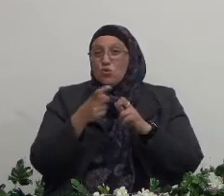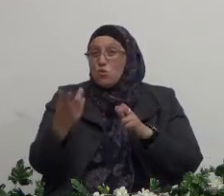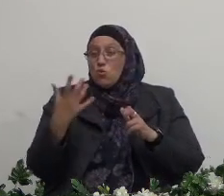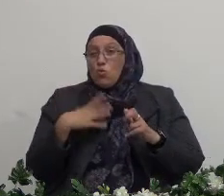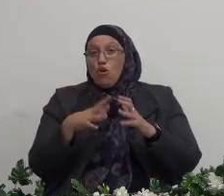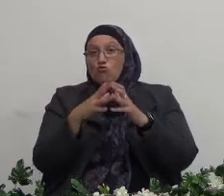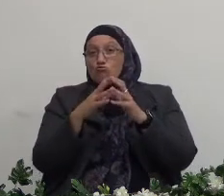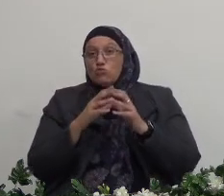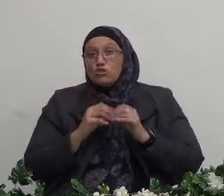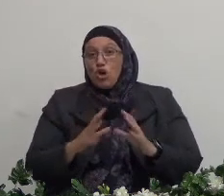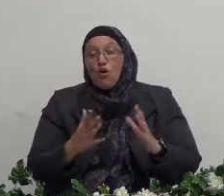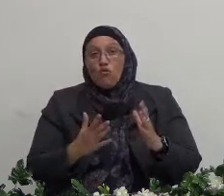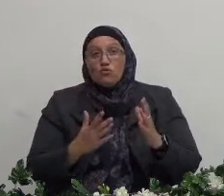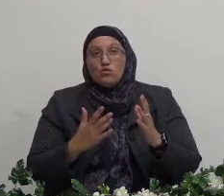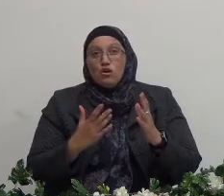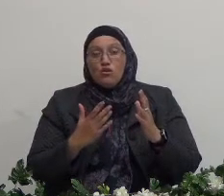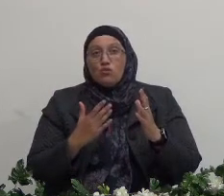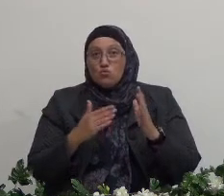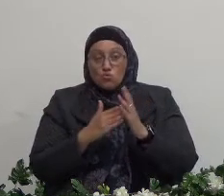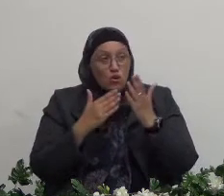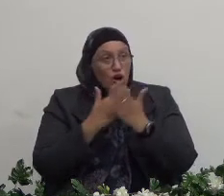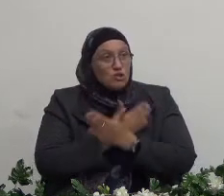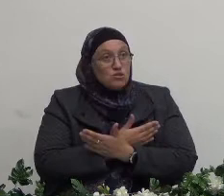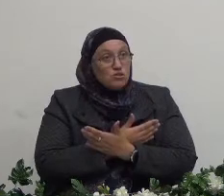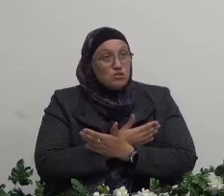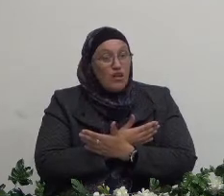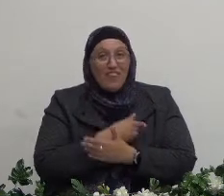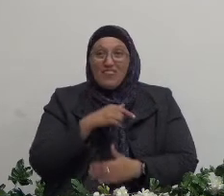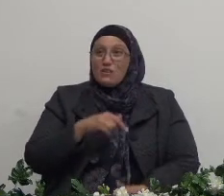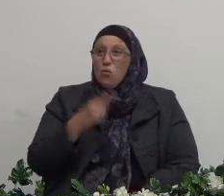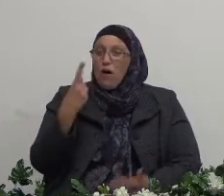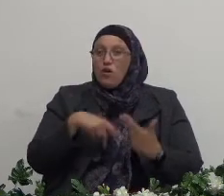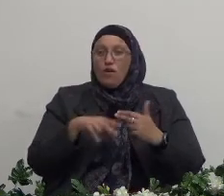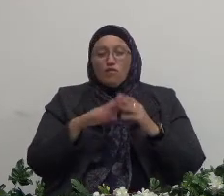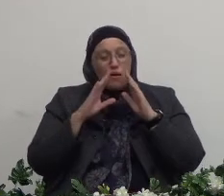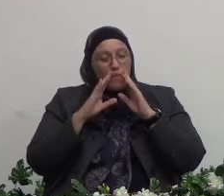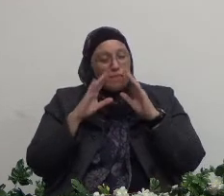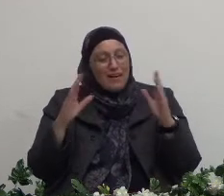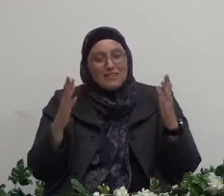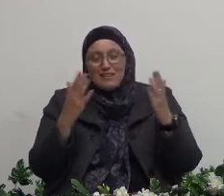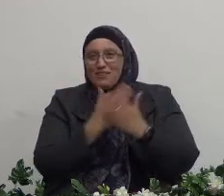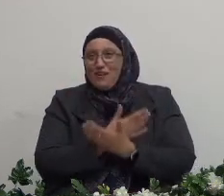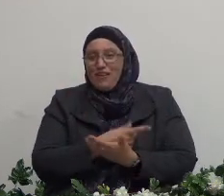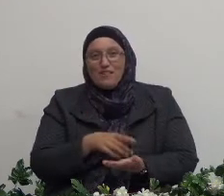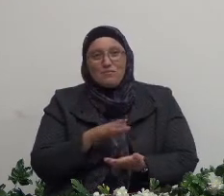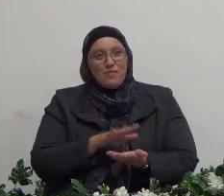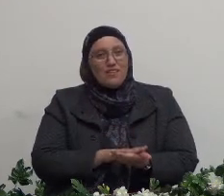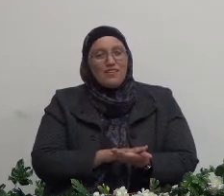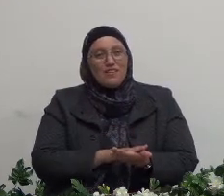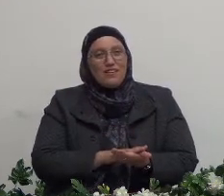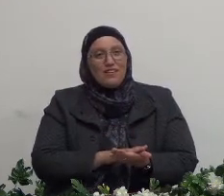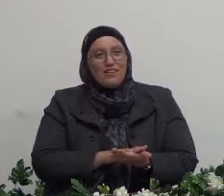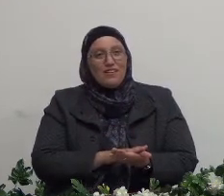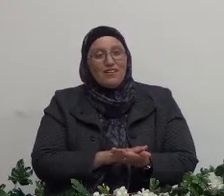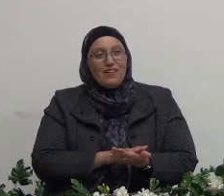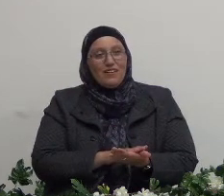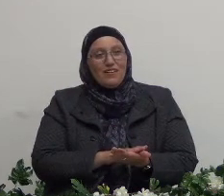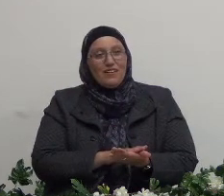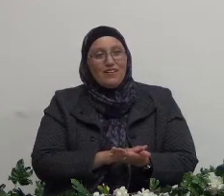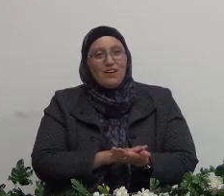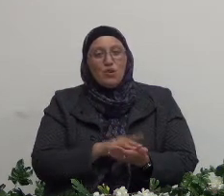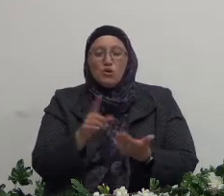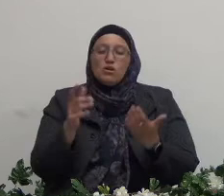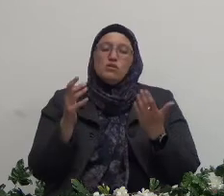night, being one of the nights of this holy month, that this thing that they have asked for is